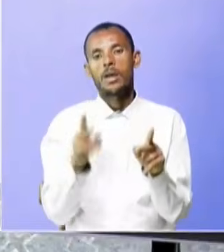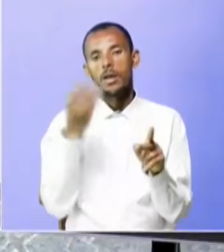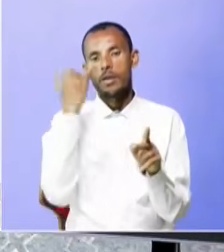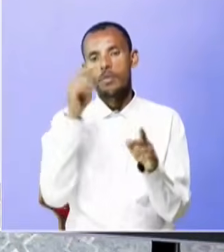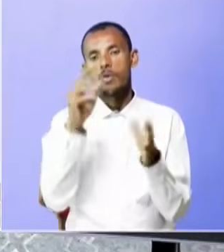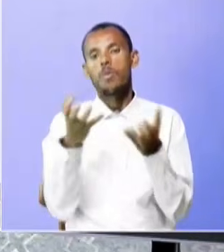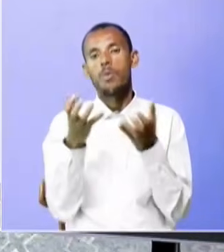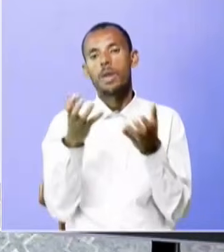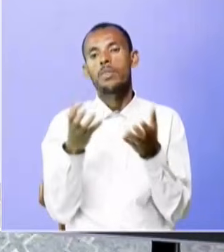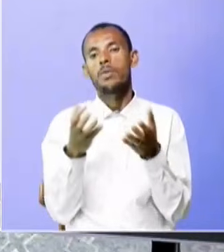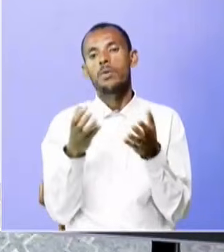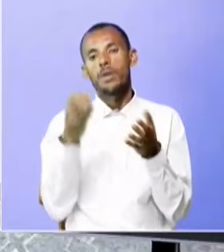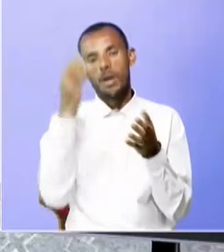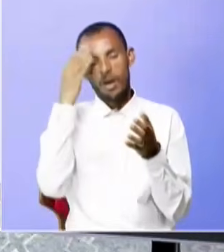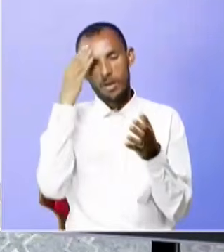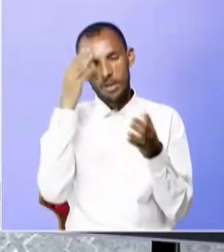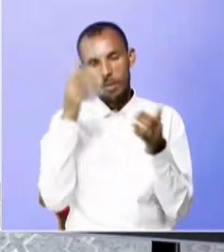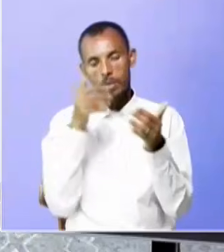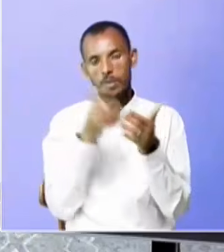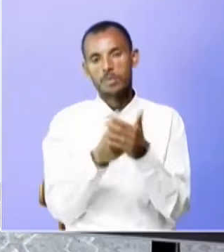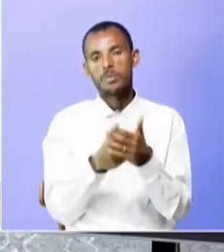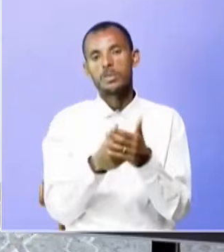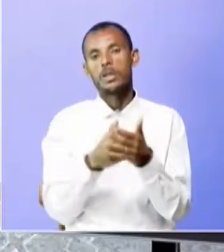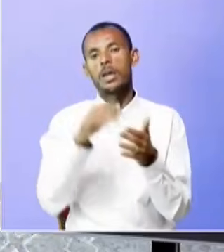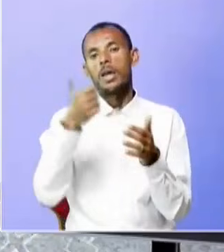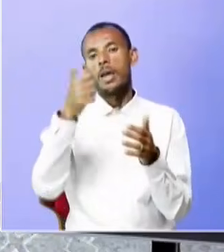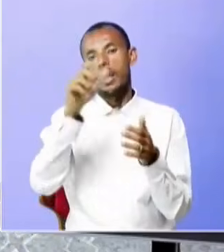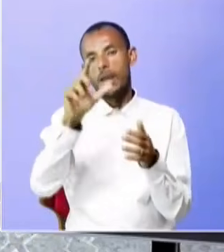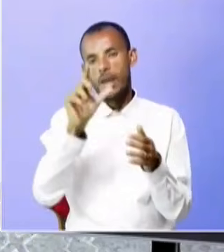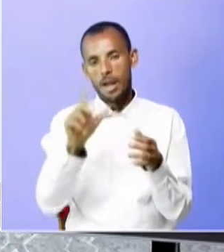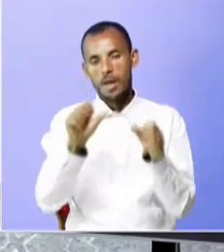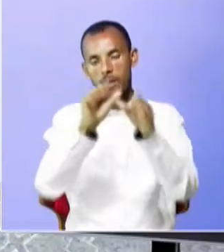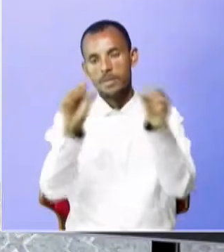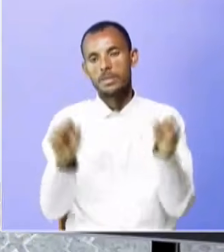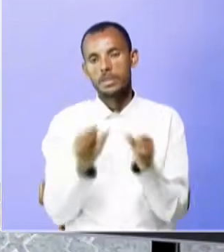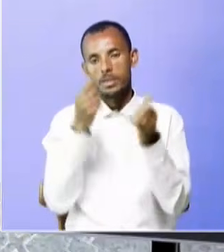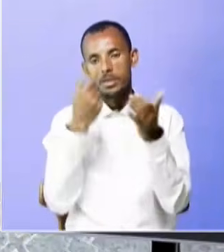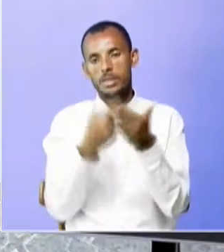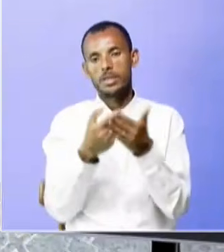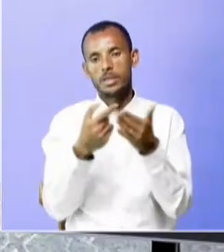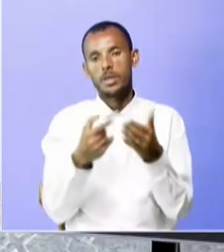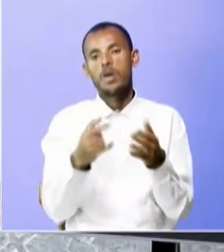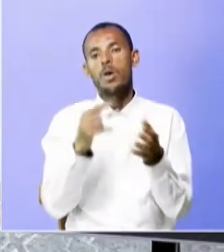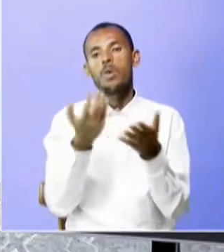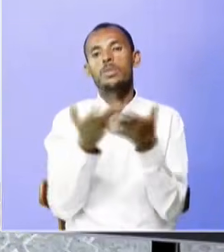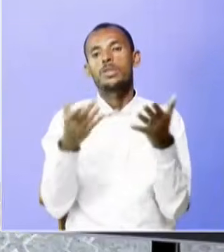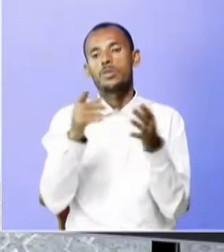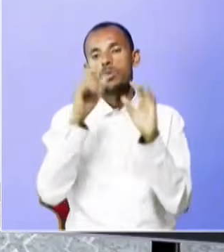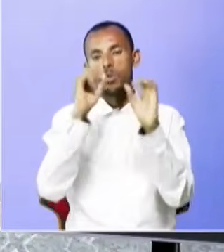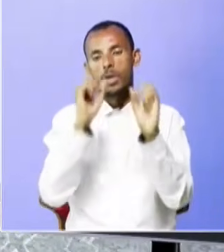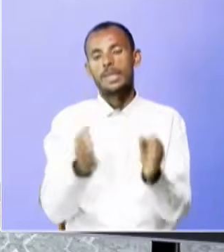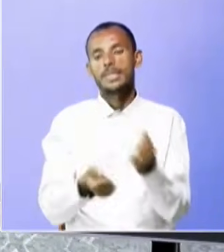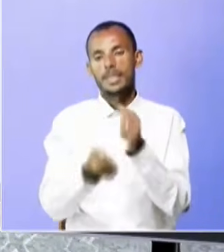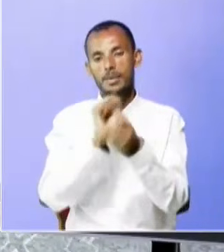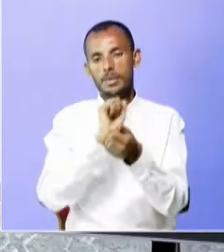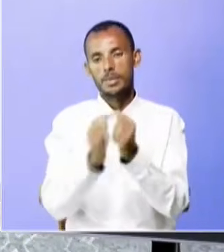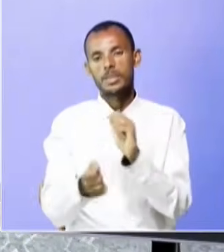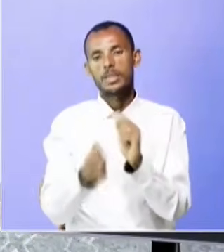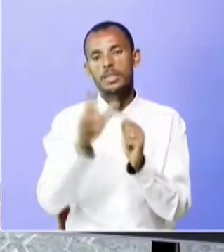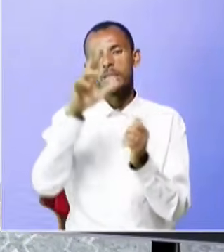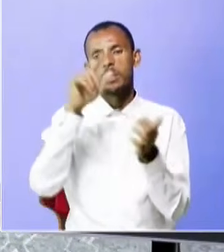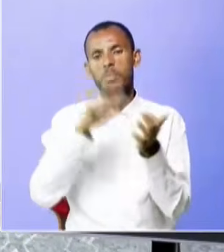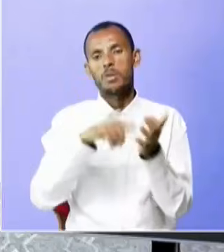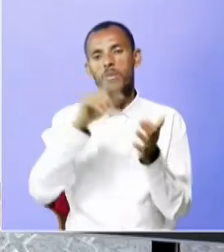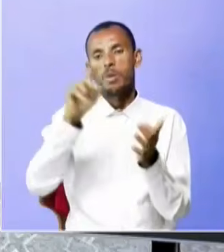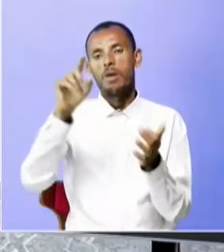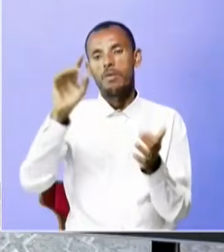want to know the approximate lateral surface area of this object, you can substitute 3.14.